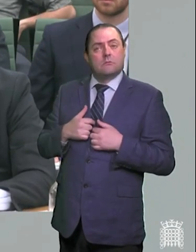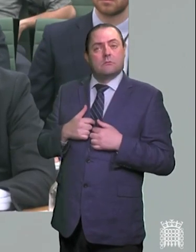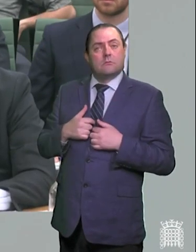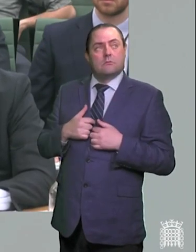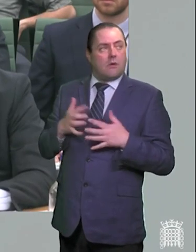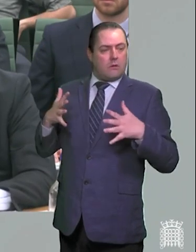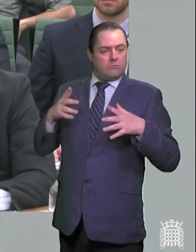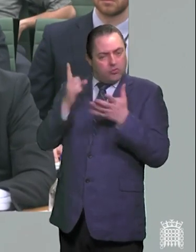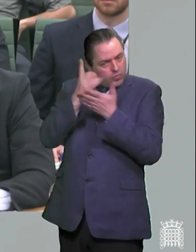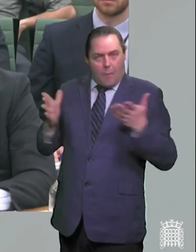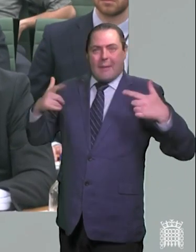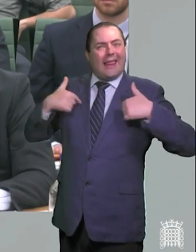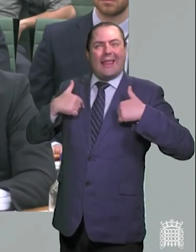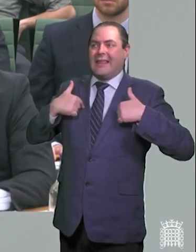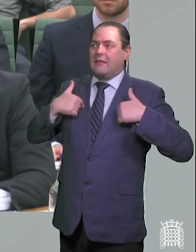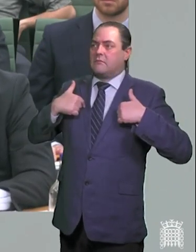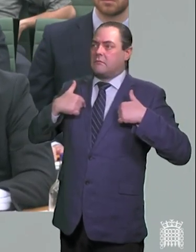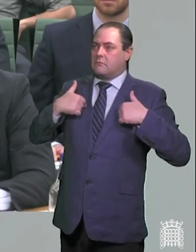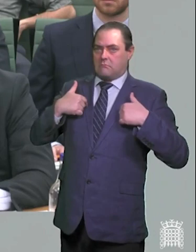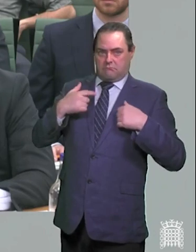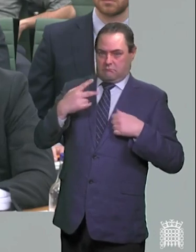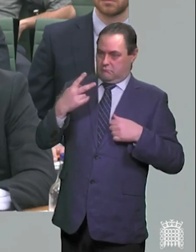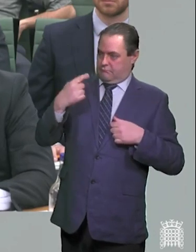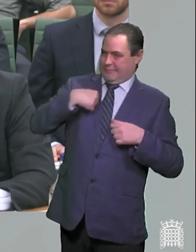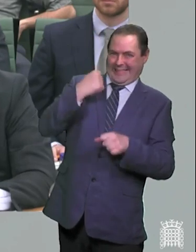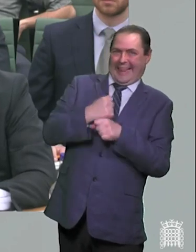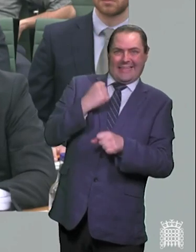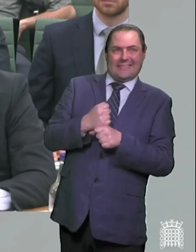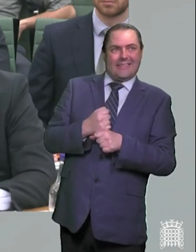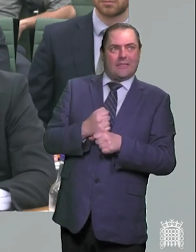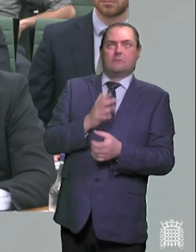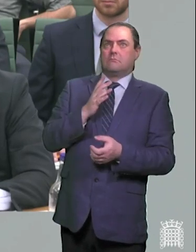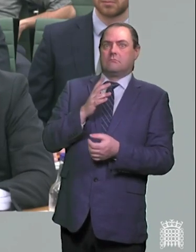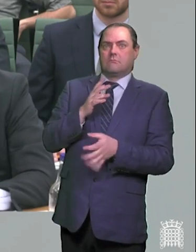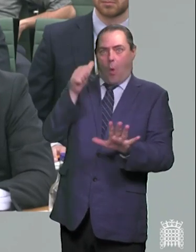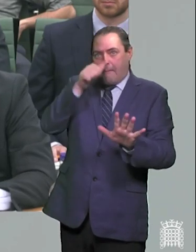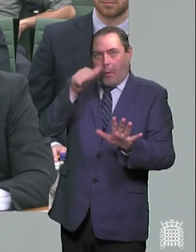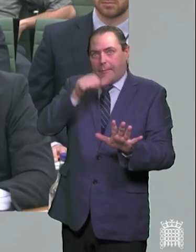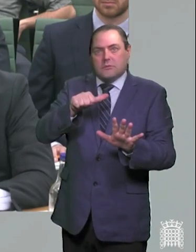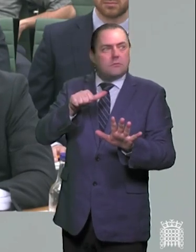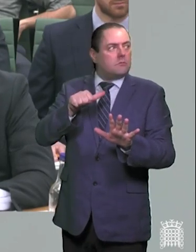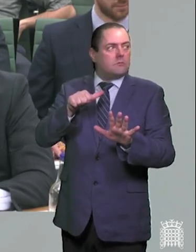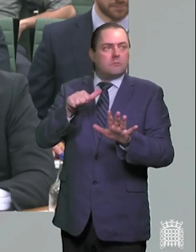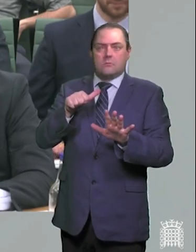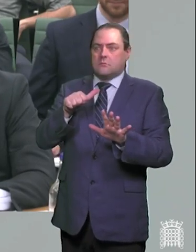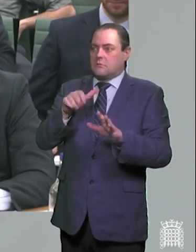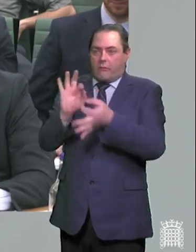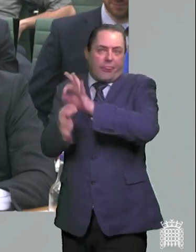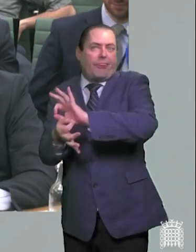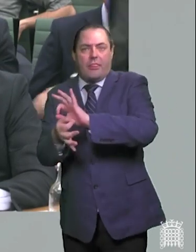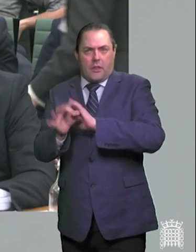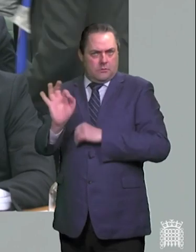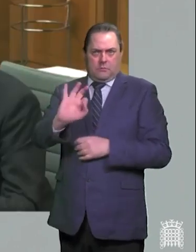not believe that you can conceivably find me guilty of wittingly misleading Parliament on the basis of the evidence that